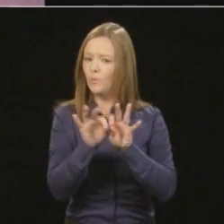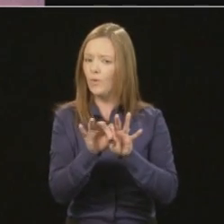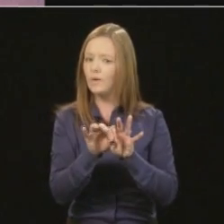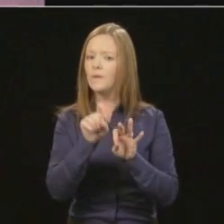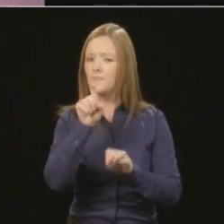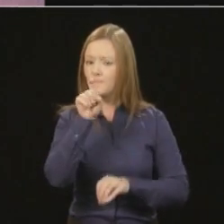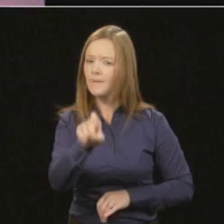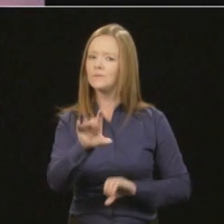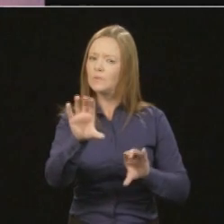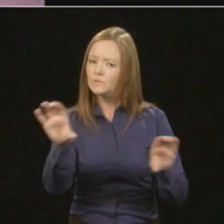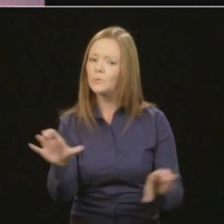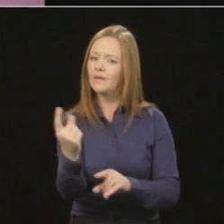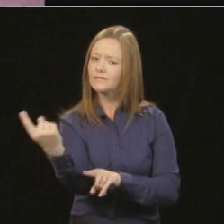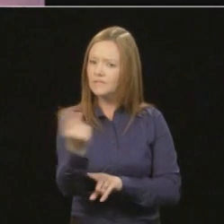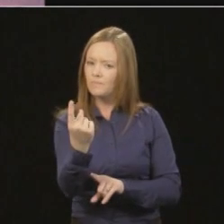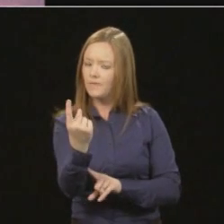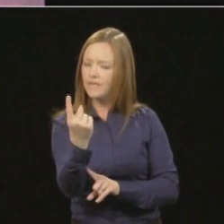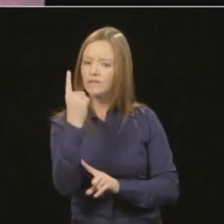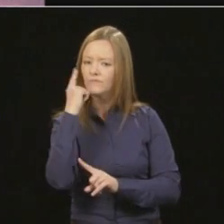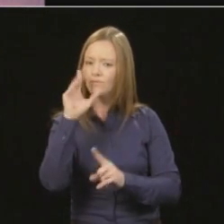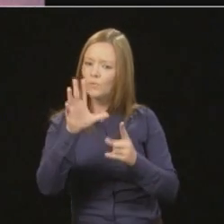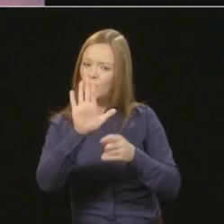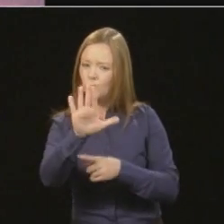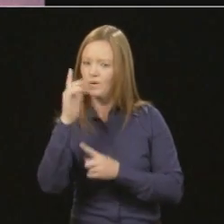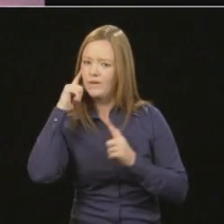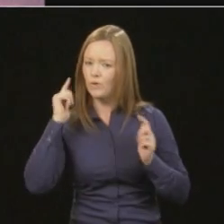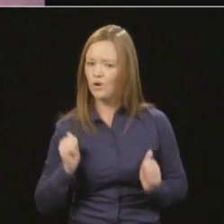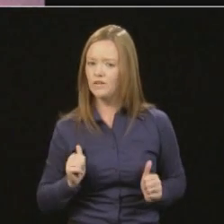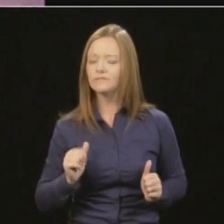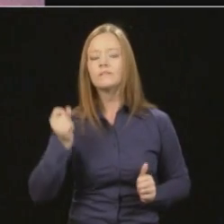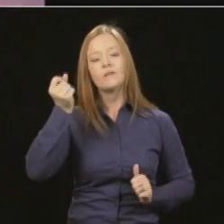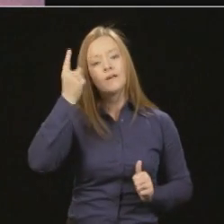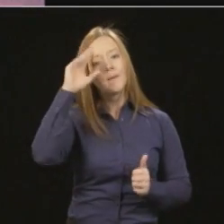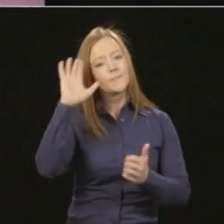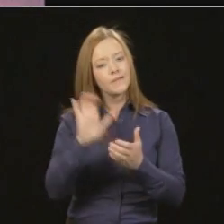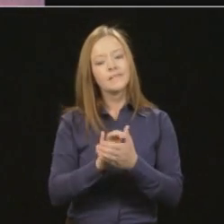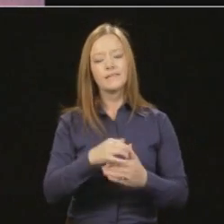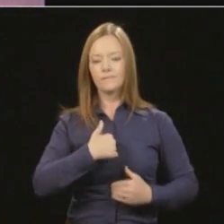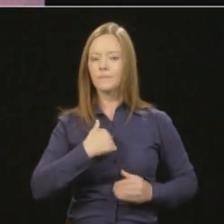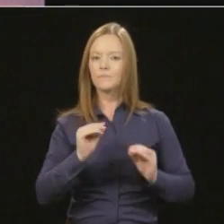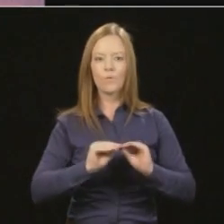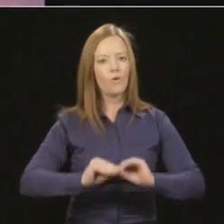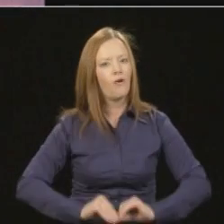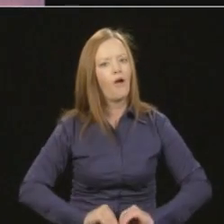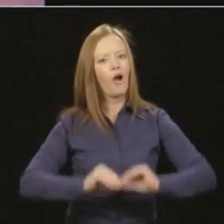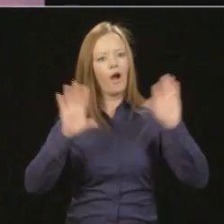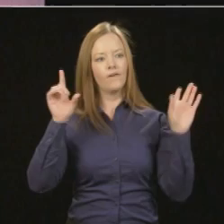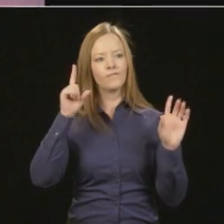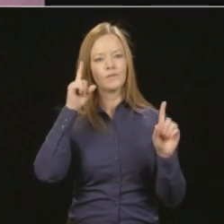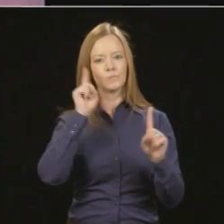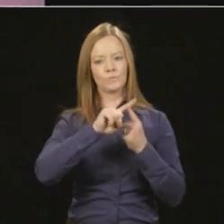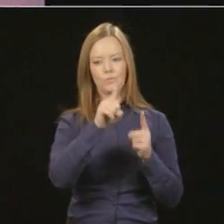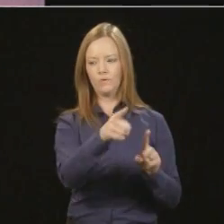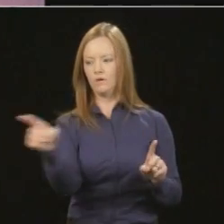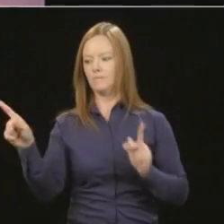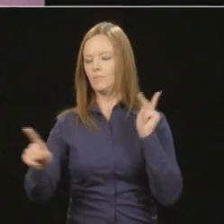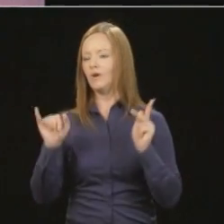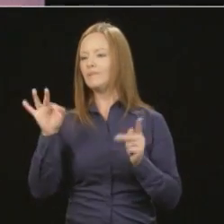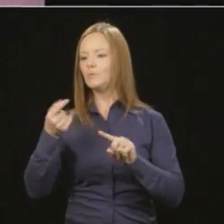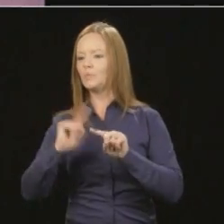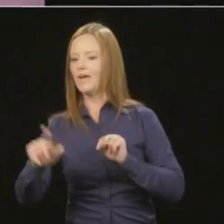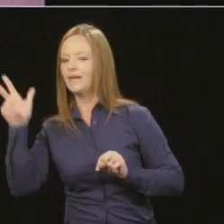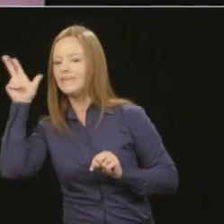important to do something about your hearing loss. Believe me, it is much more obvious to people when you can't hear